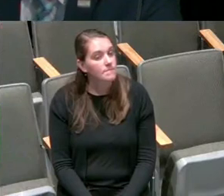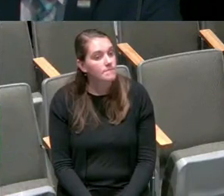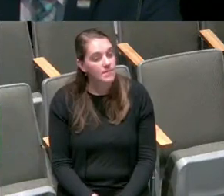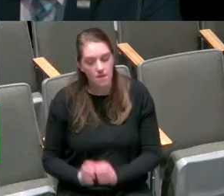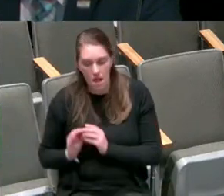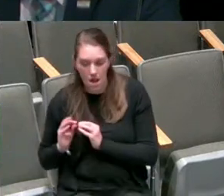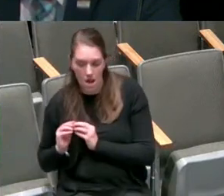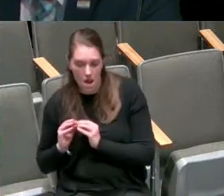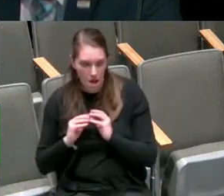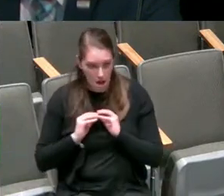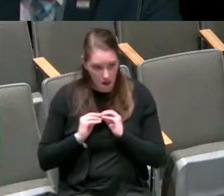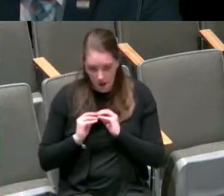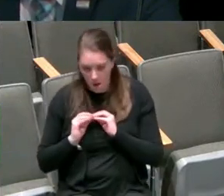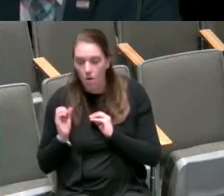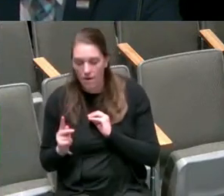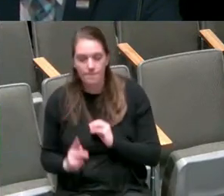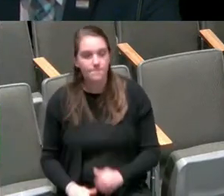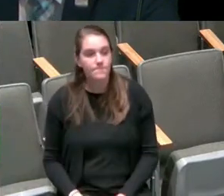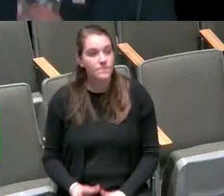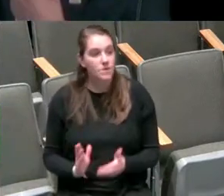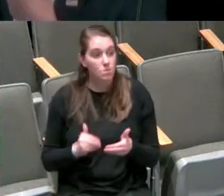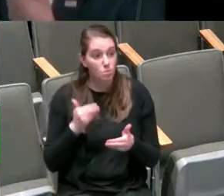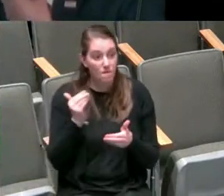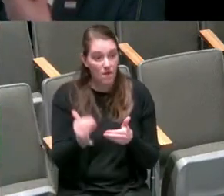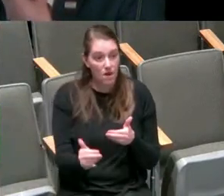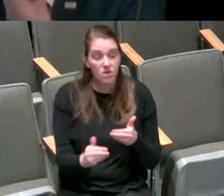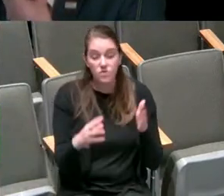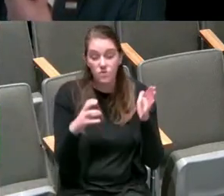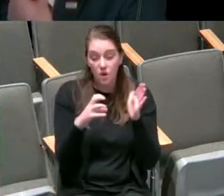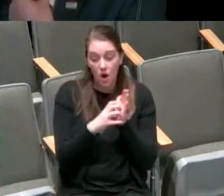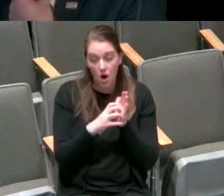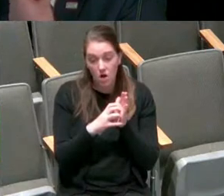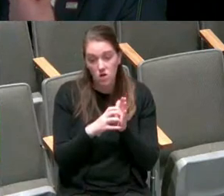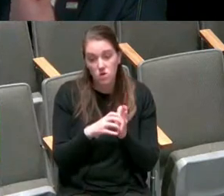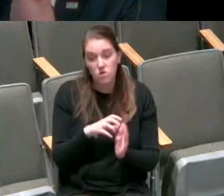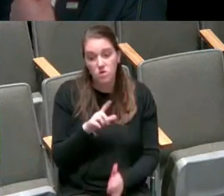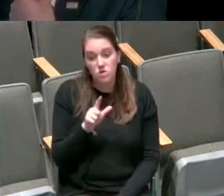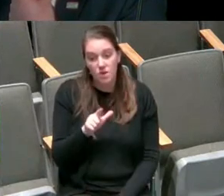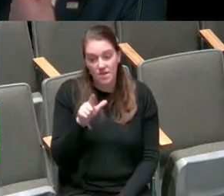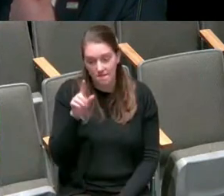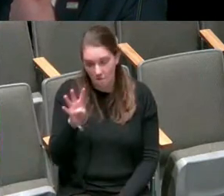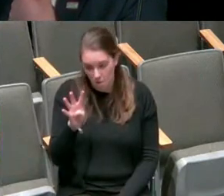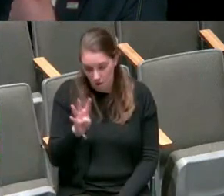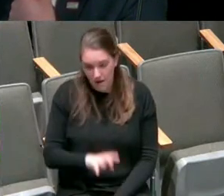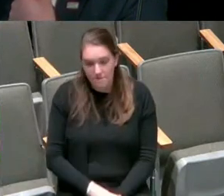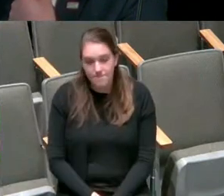okay all right we're moving on to article 24.